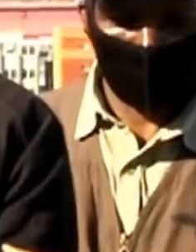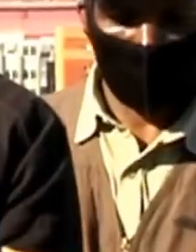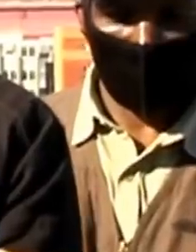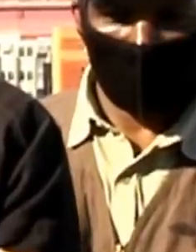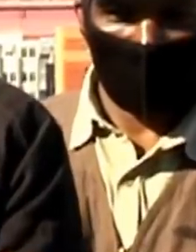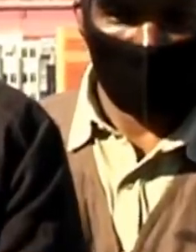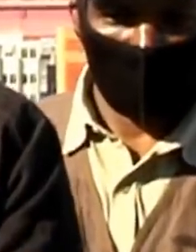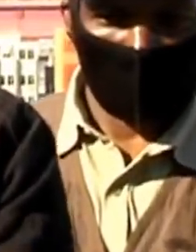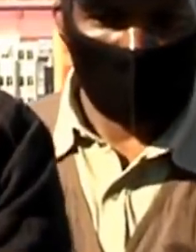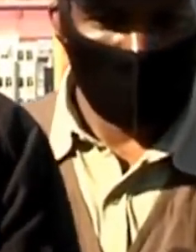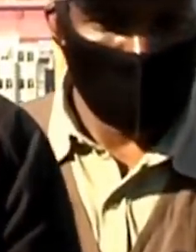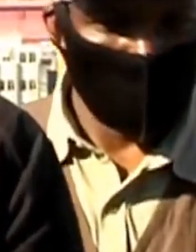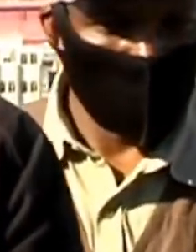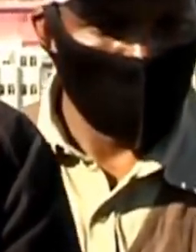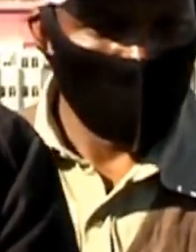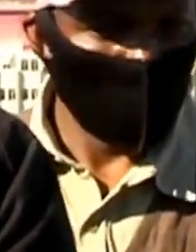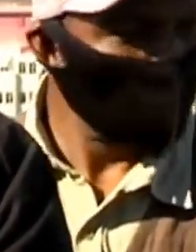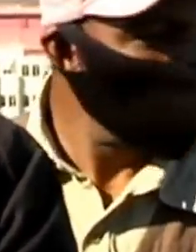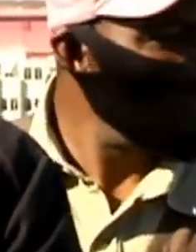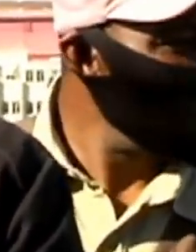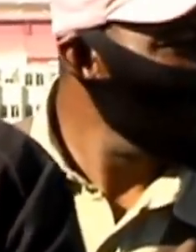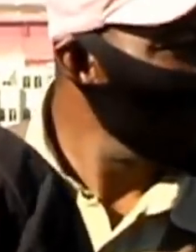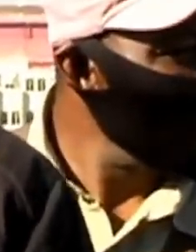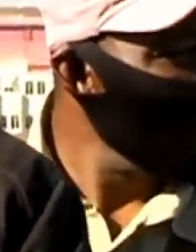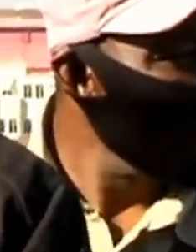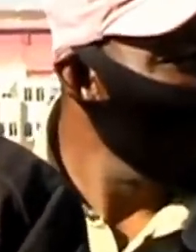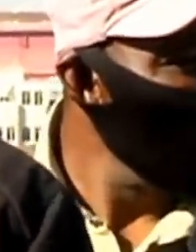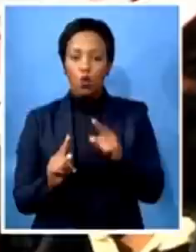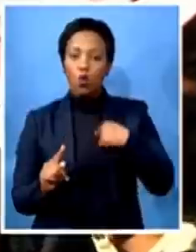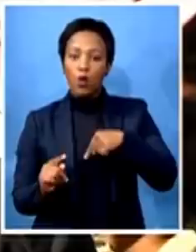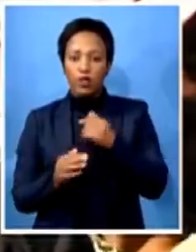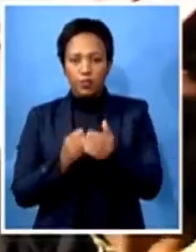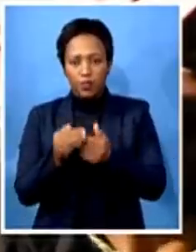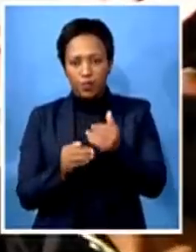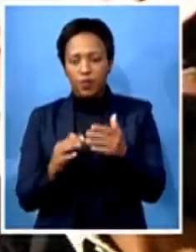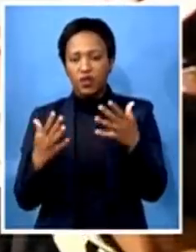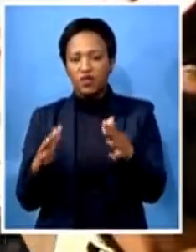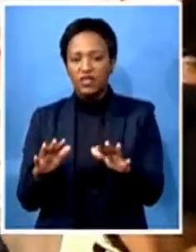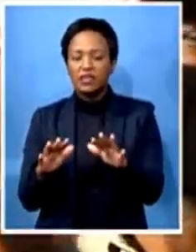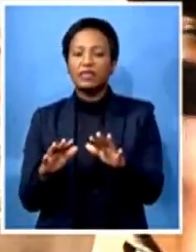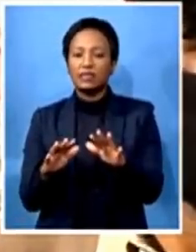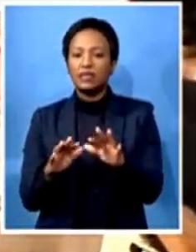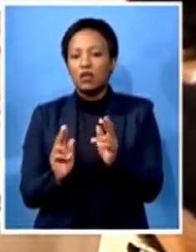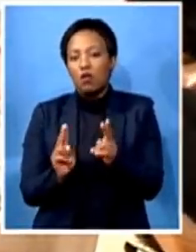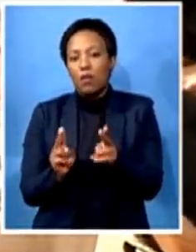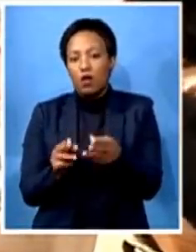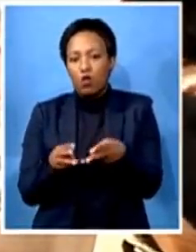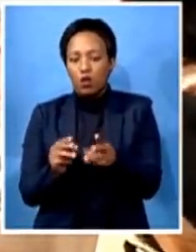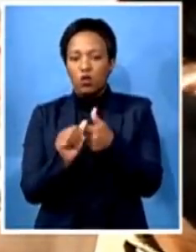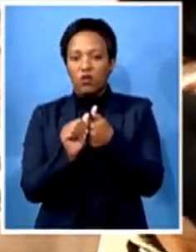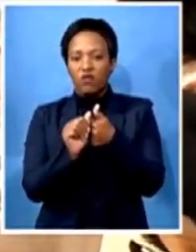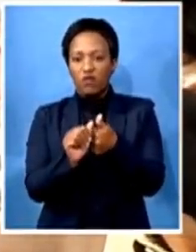were made, because the procedures, the standard procedure that is supposed to be followed is literally banned because